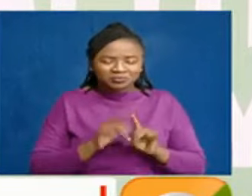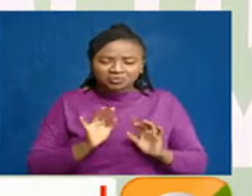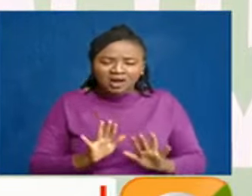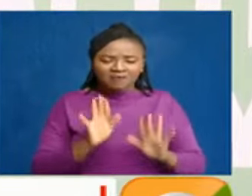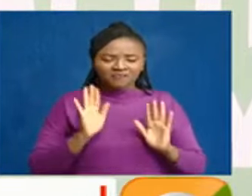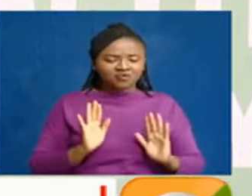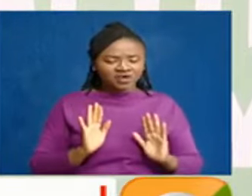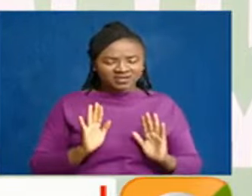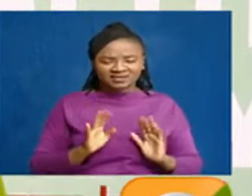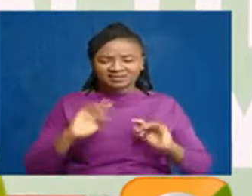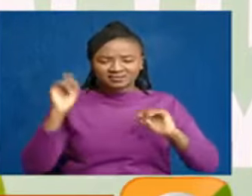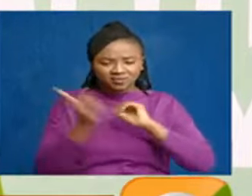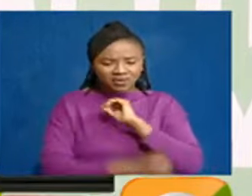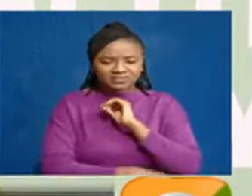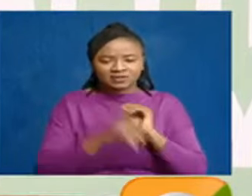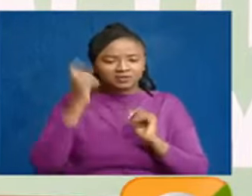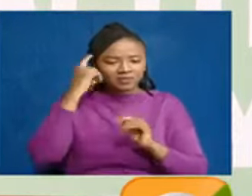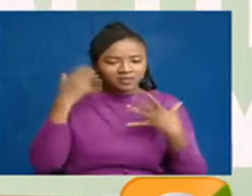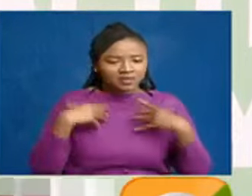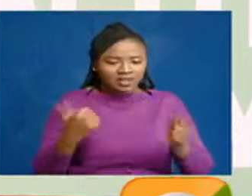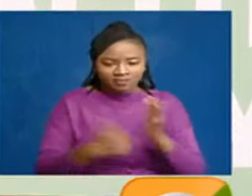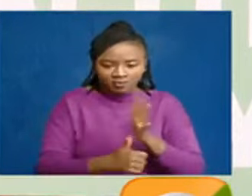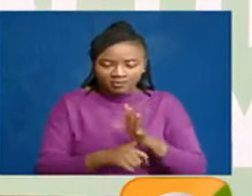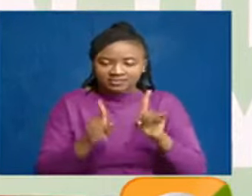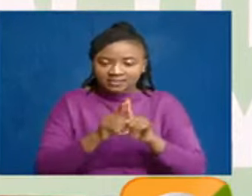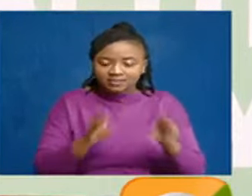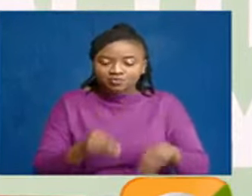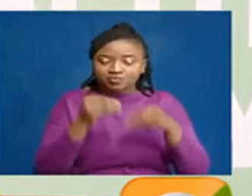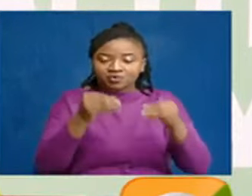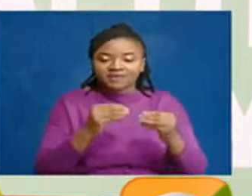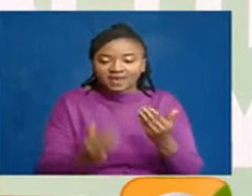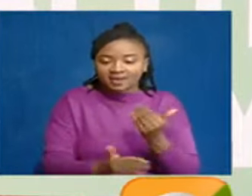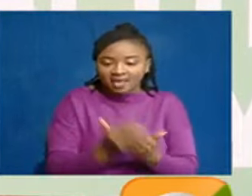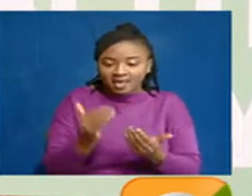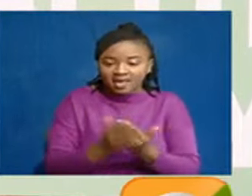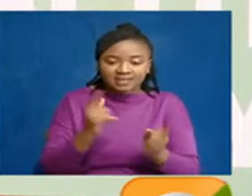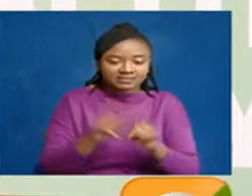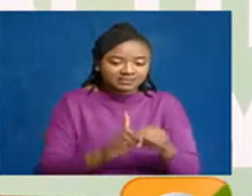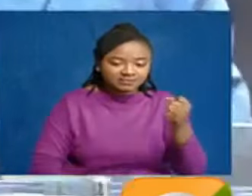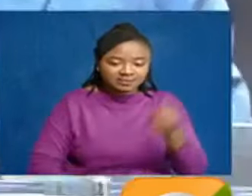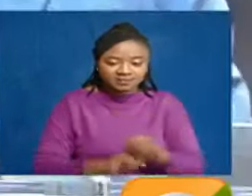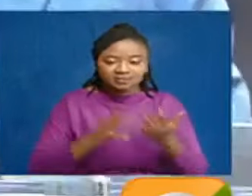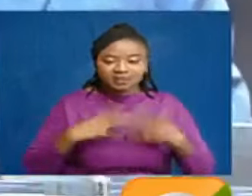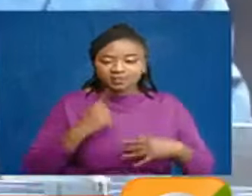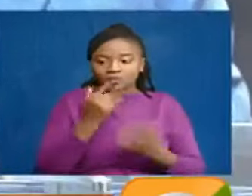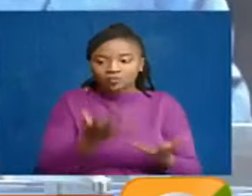health issues, and provide care and support for those who require treatment.